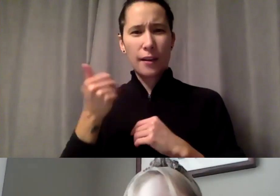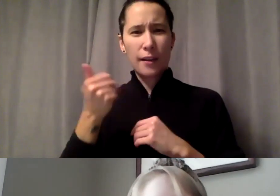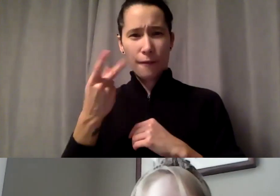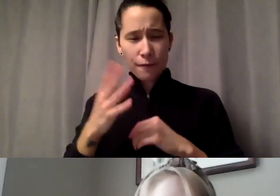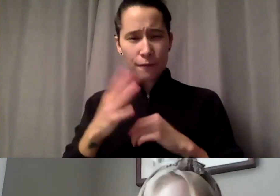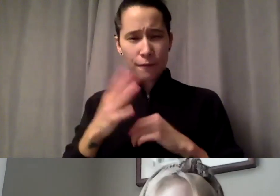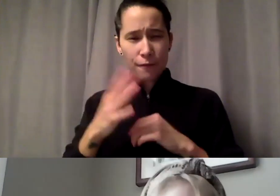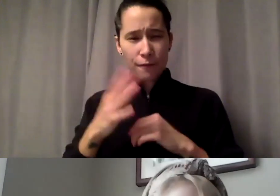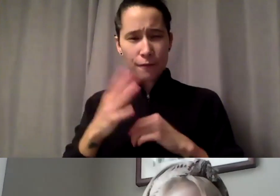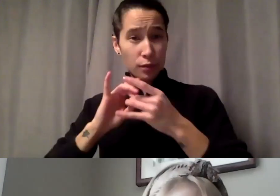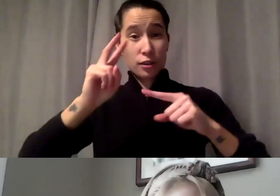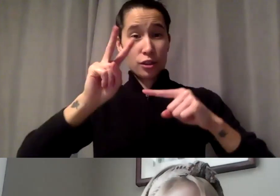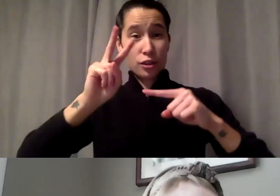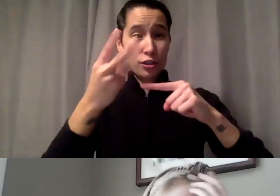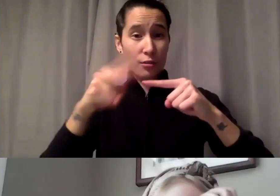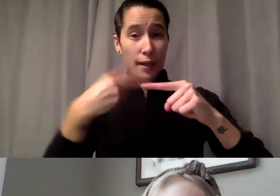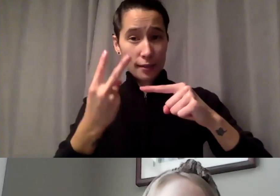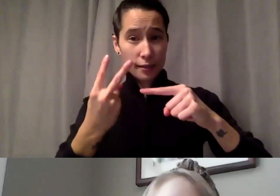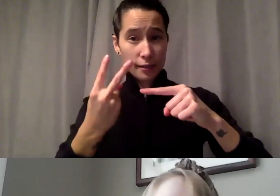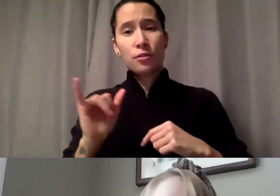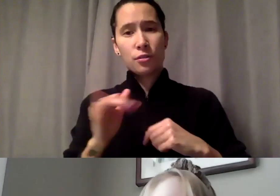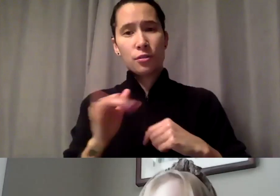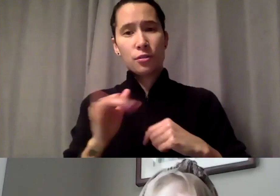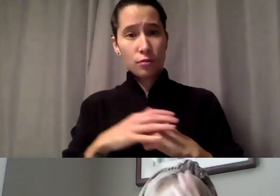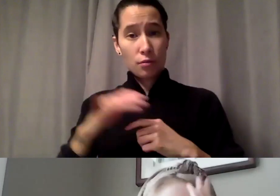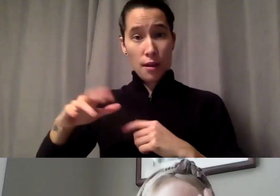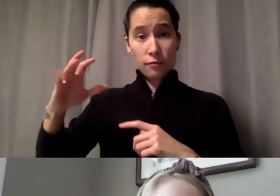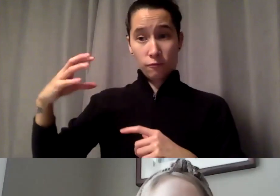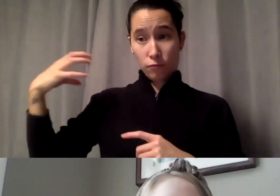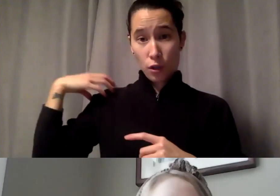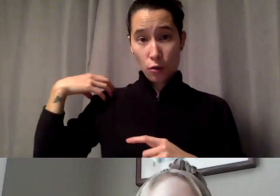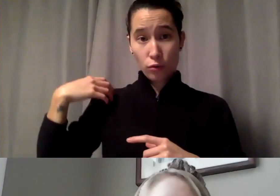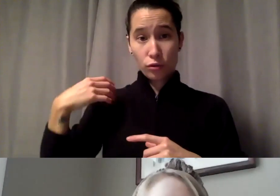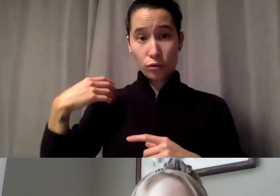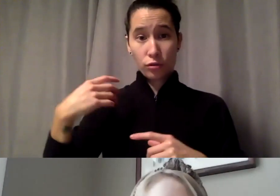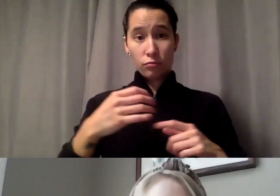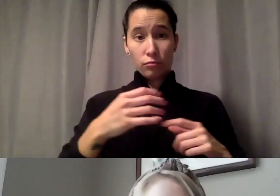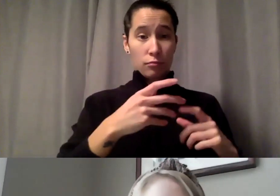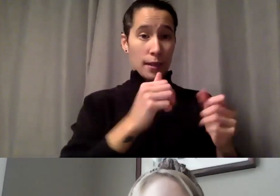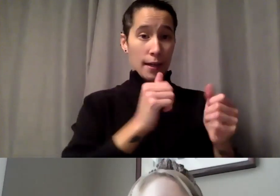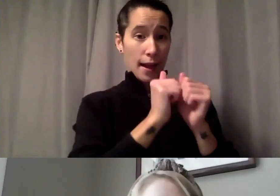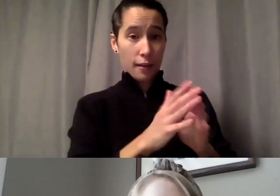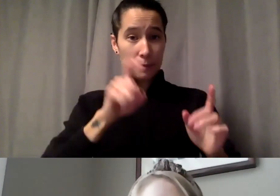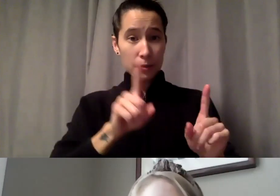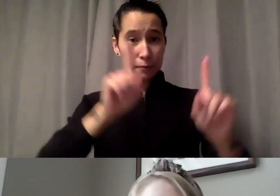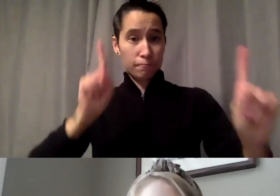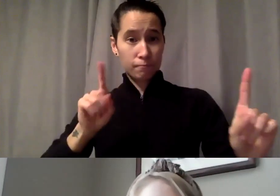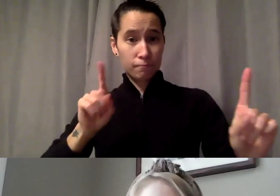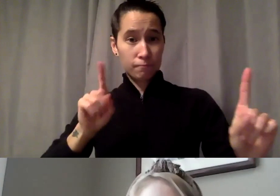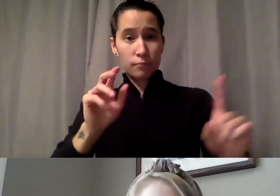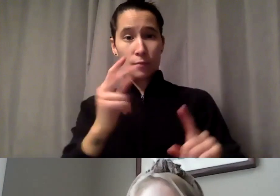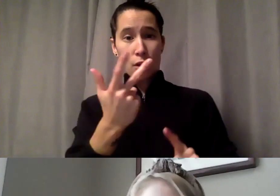et cetera, that does that coach and that individual need to maintain the 3 meters or the physical